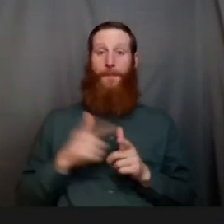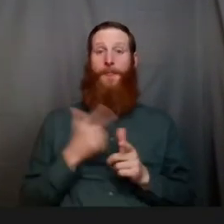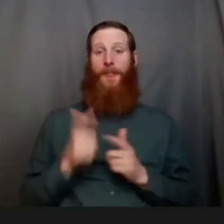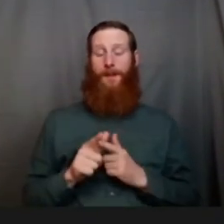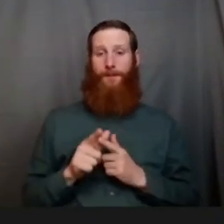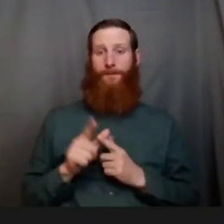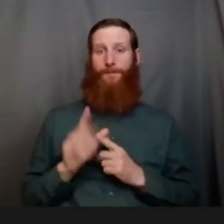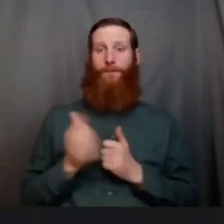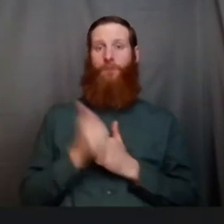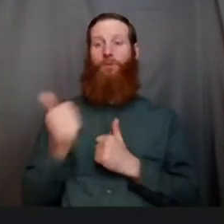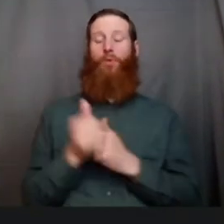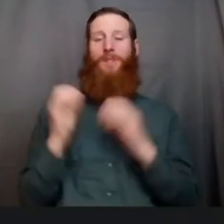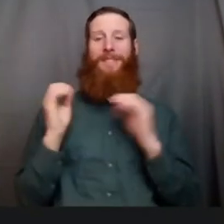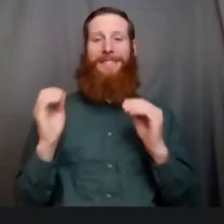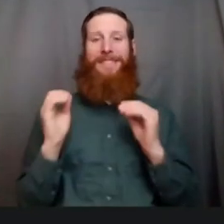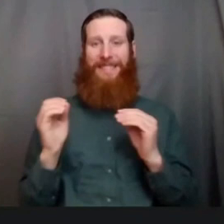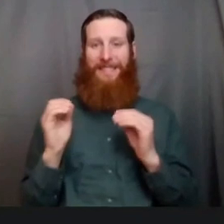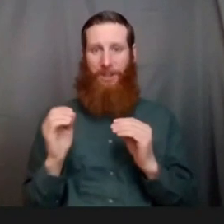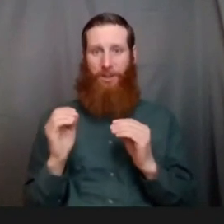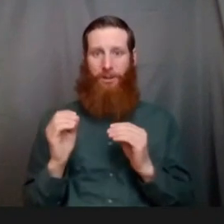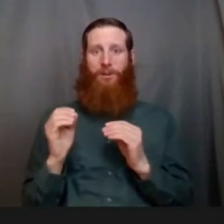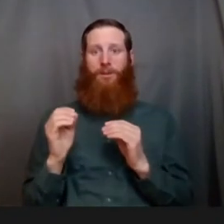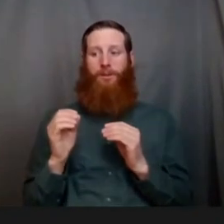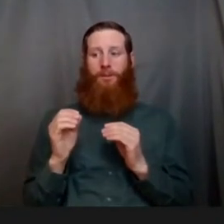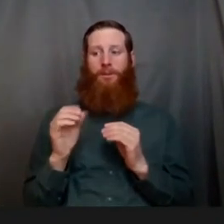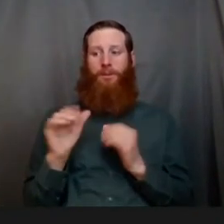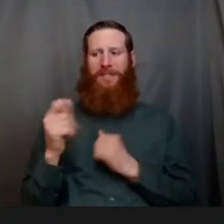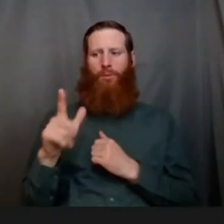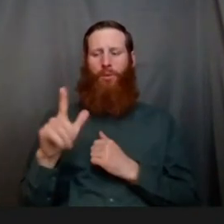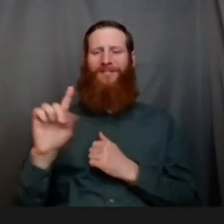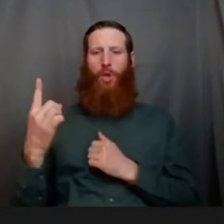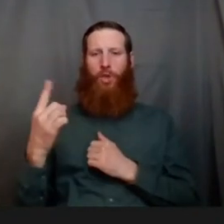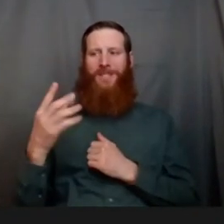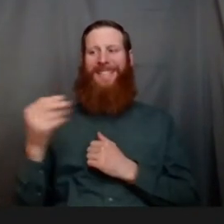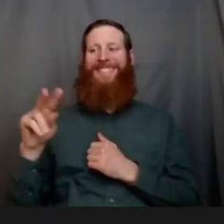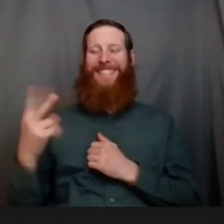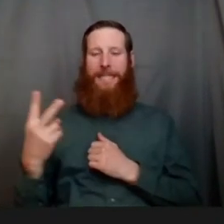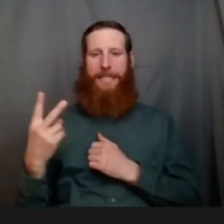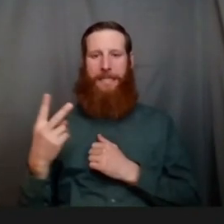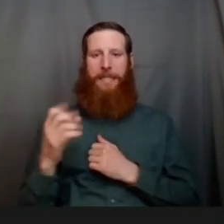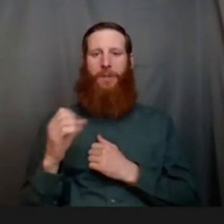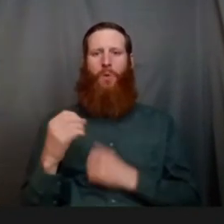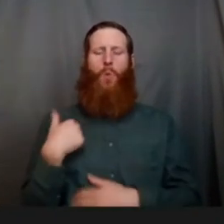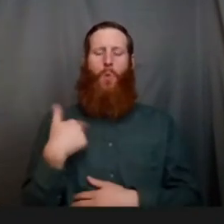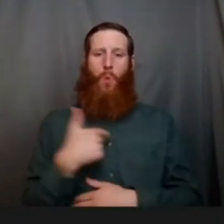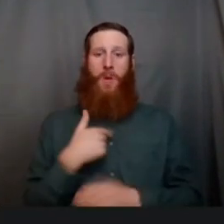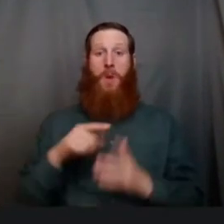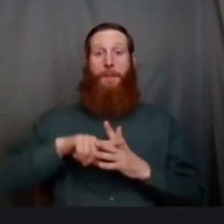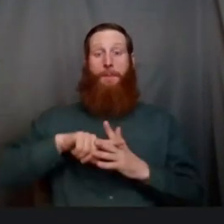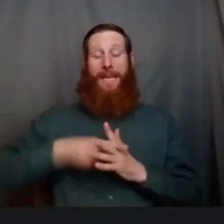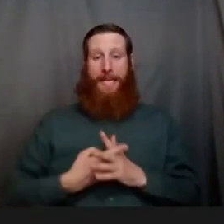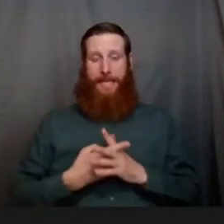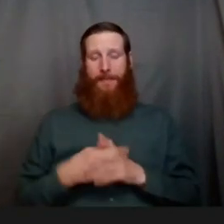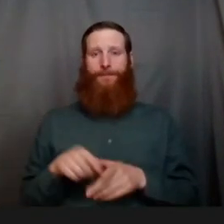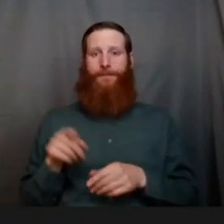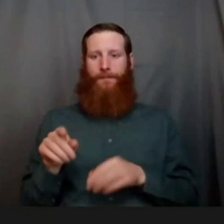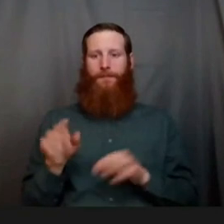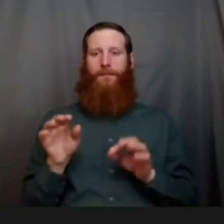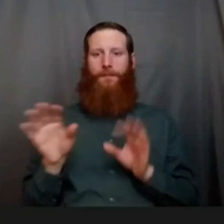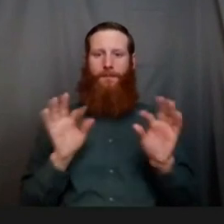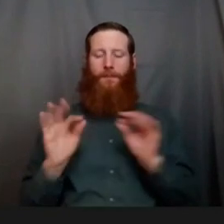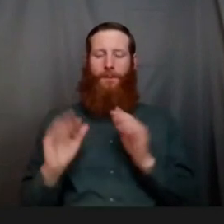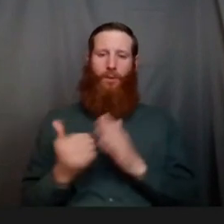Remote teaching, then teach remotely April 1st and 2nd. So we'll begin choosing new learning